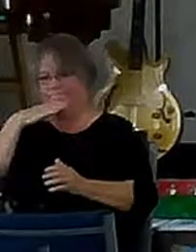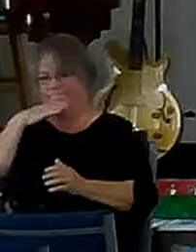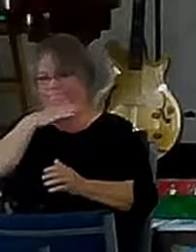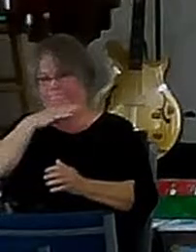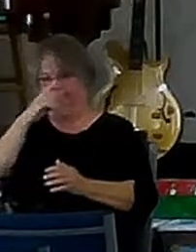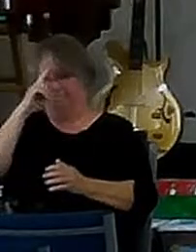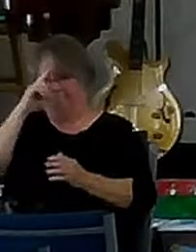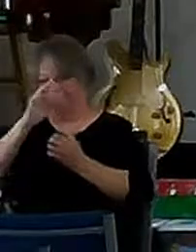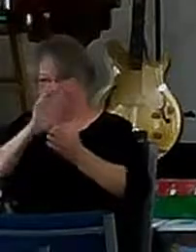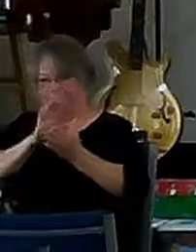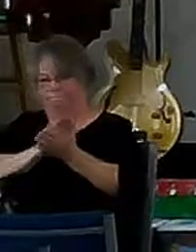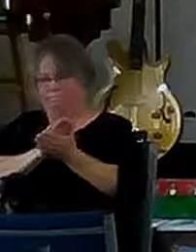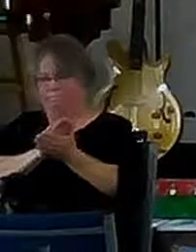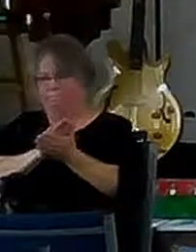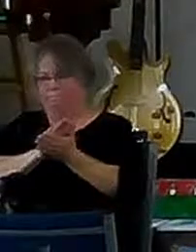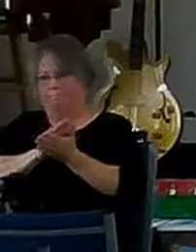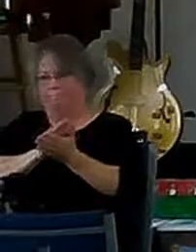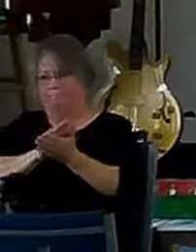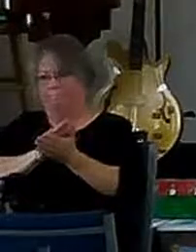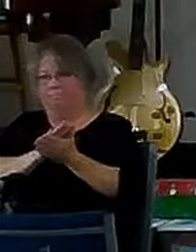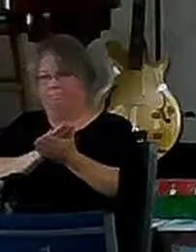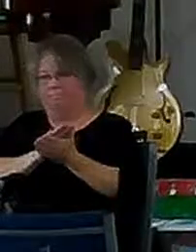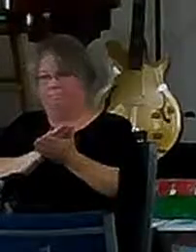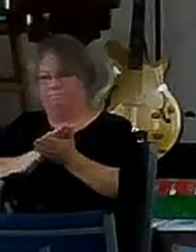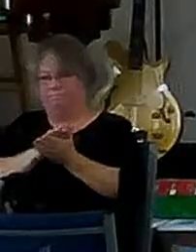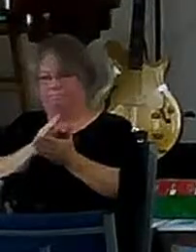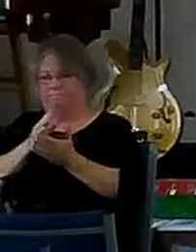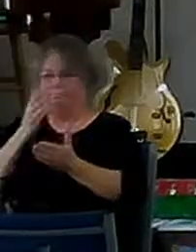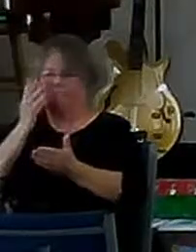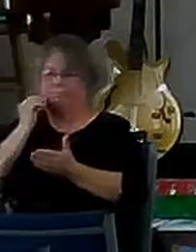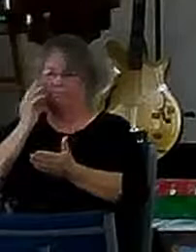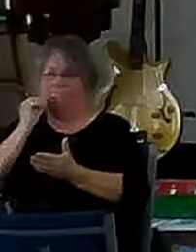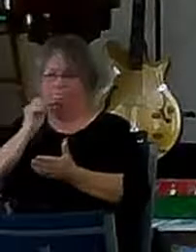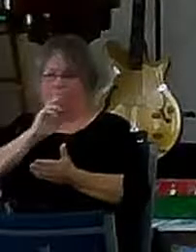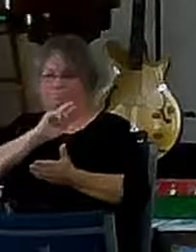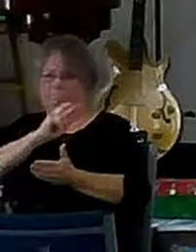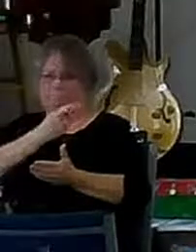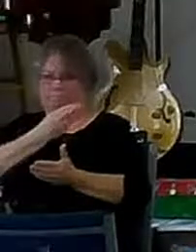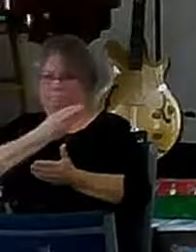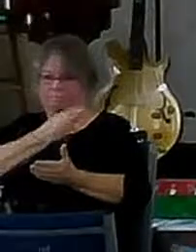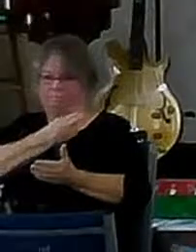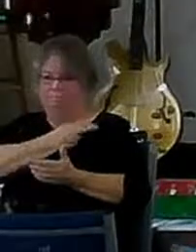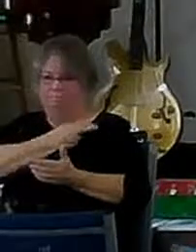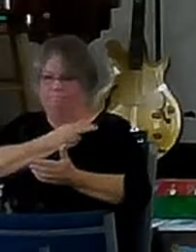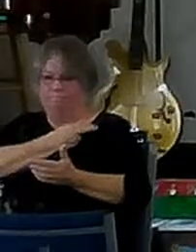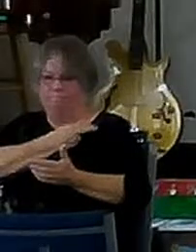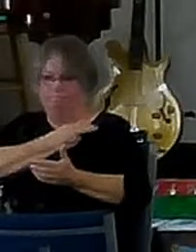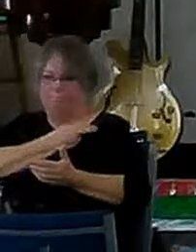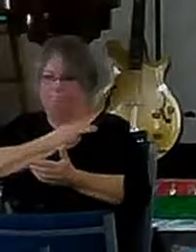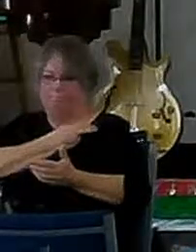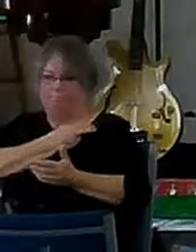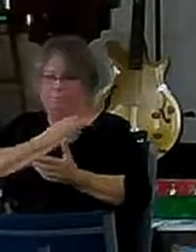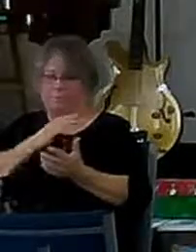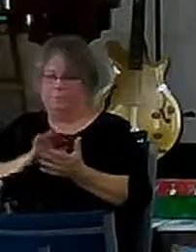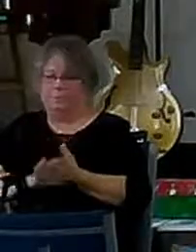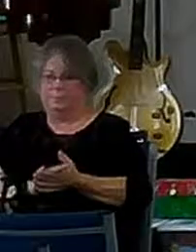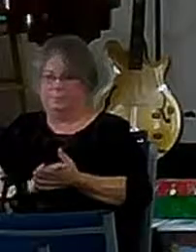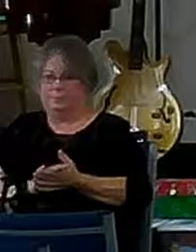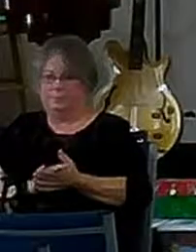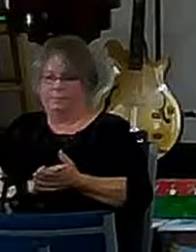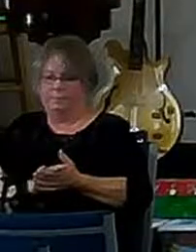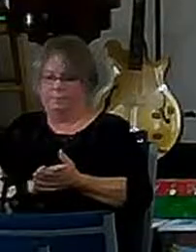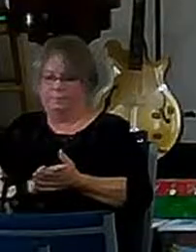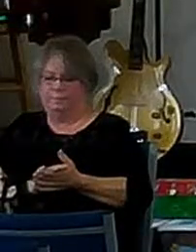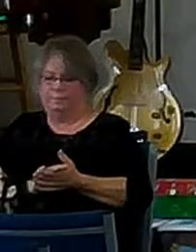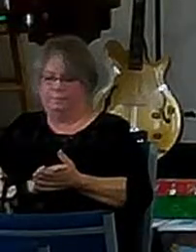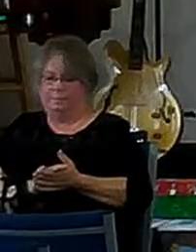I simply share that with you for two reasons. One, there are many, many Mormons in our community. Your kids rub